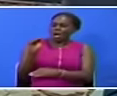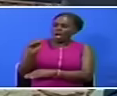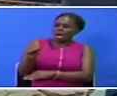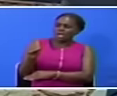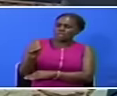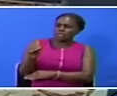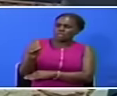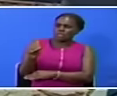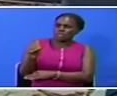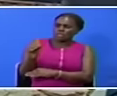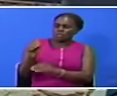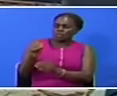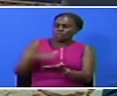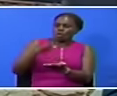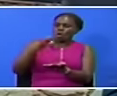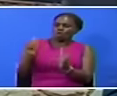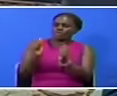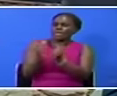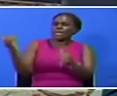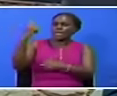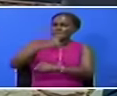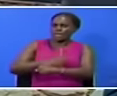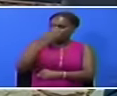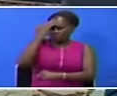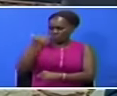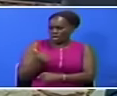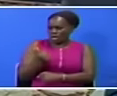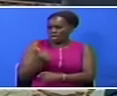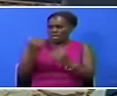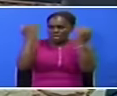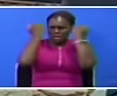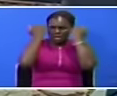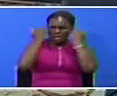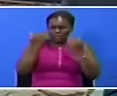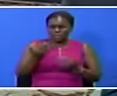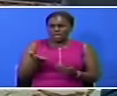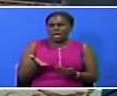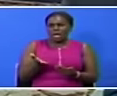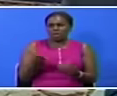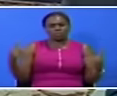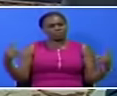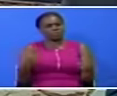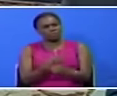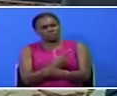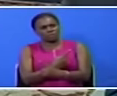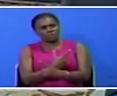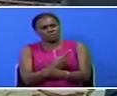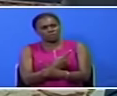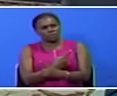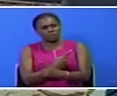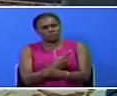requested to be added 10 more days because he said the manner of which the case is turning has turned into something else. According